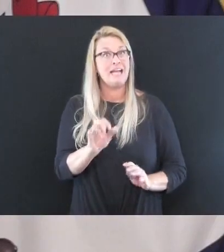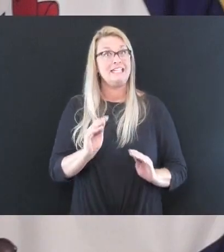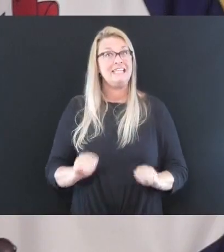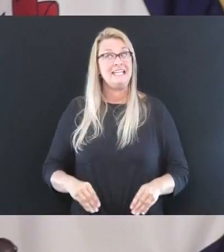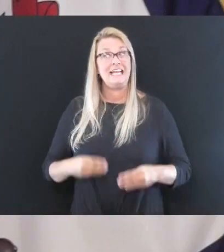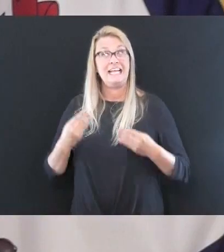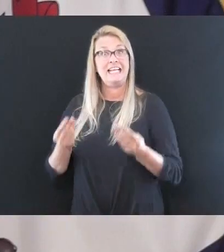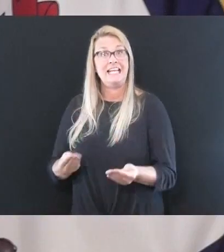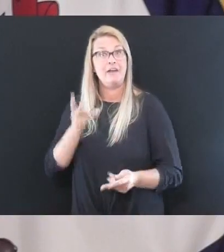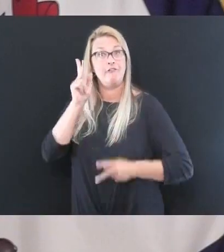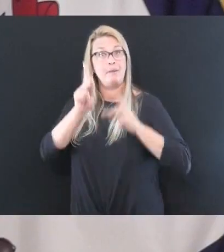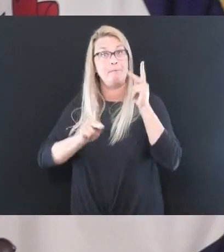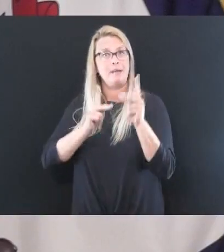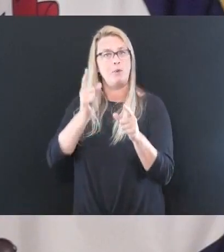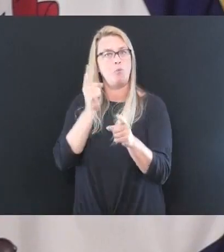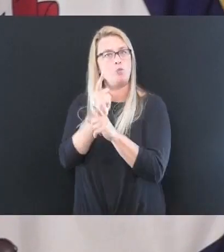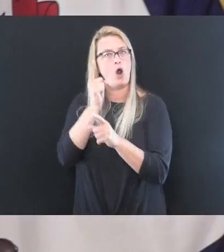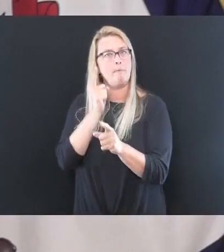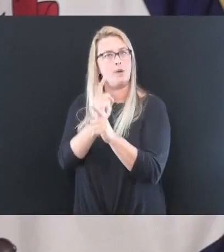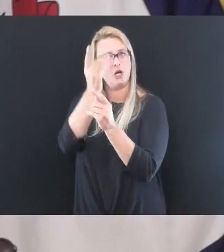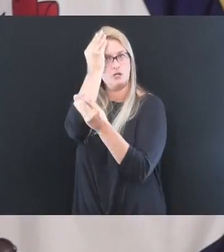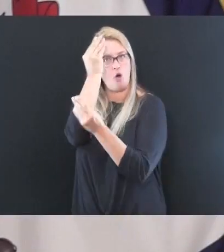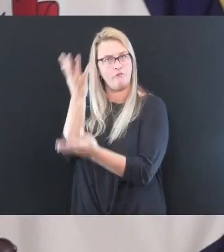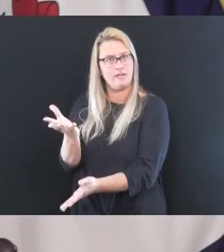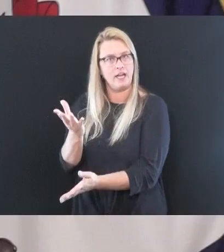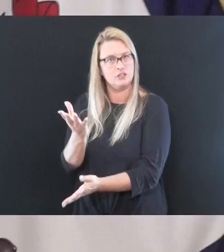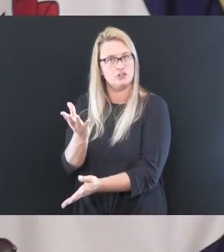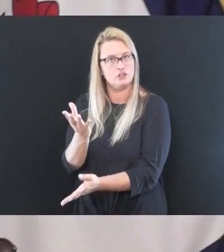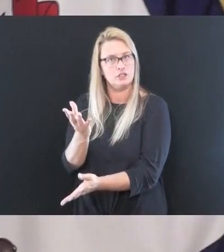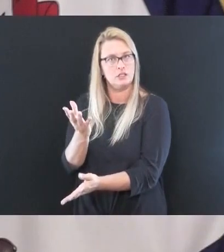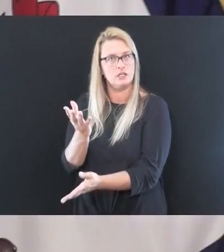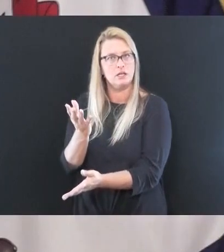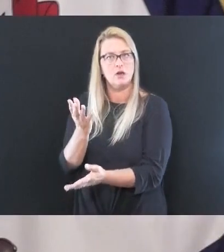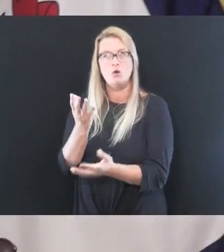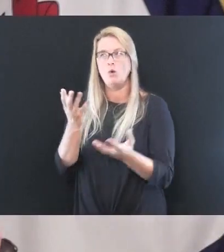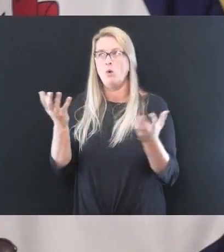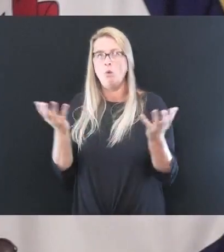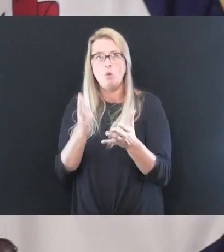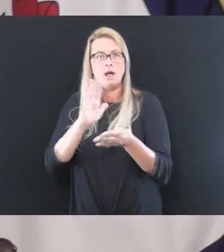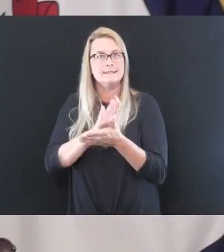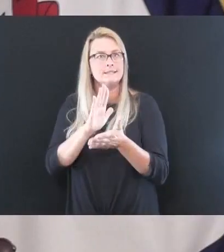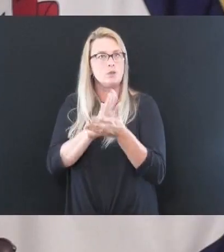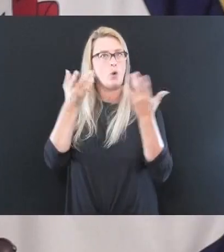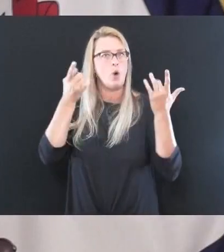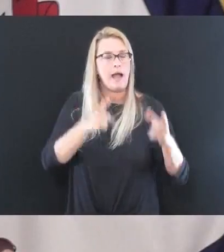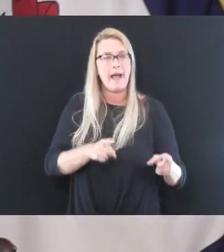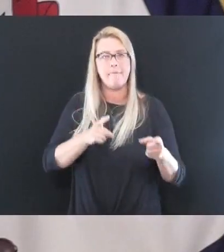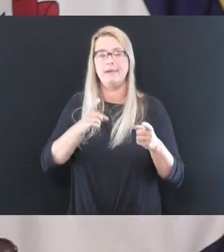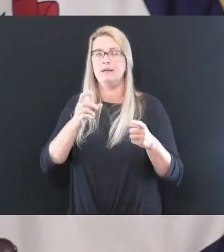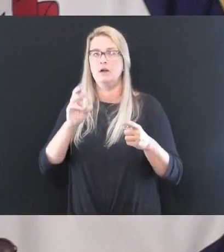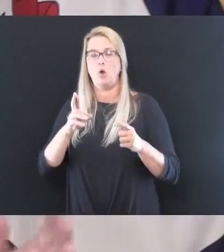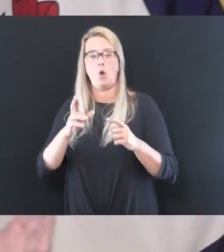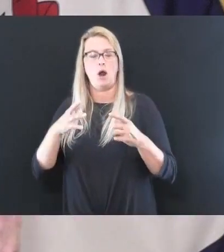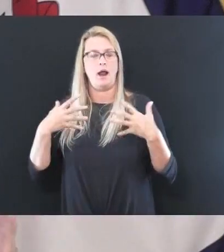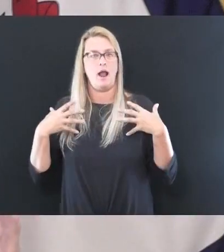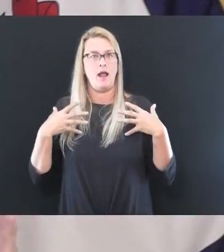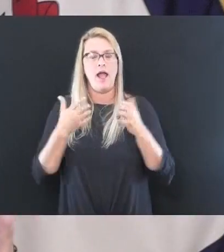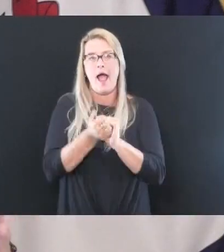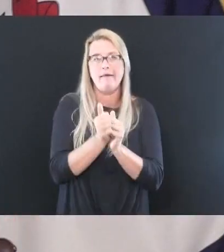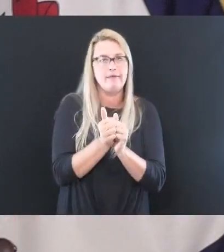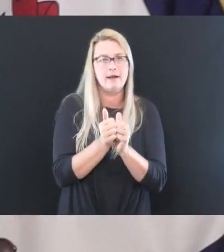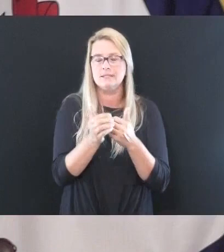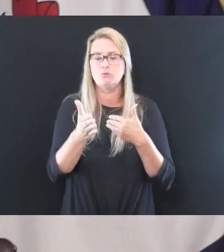people proper notification and everything else, you know, of where they're going to be in regard to school or athletics or whatever,